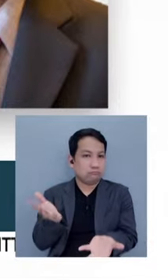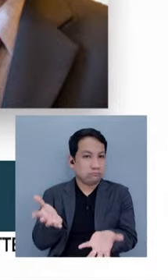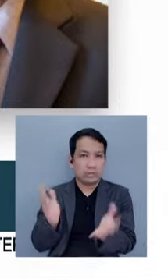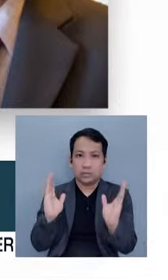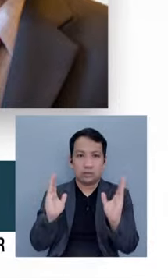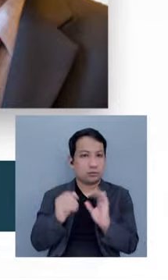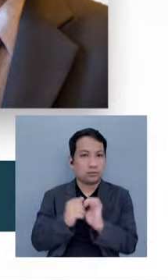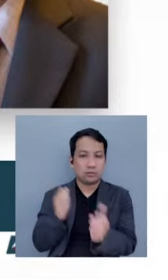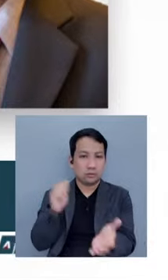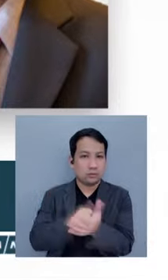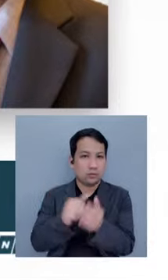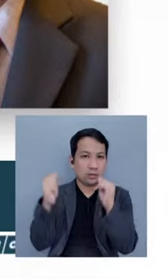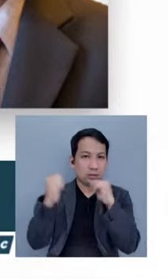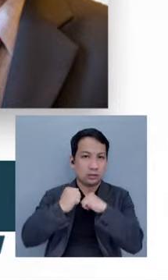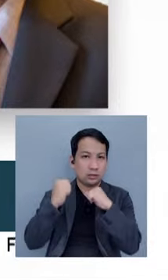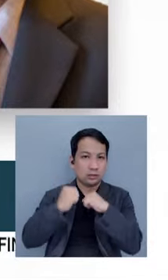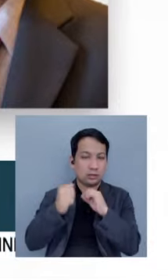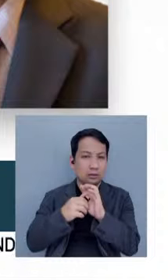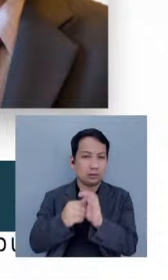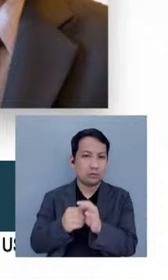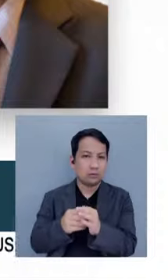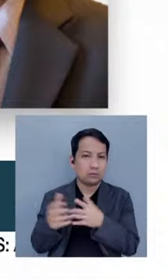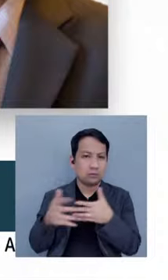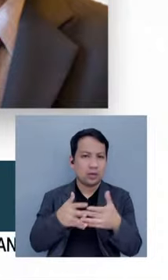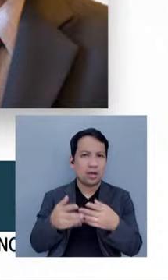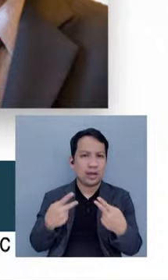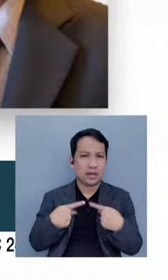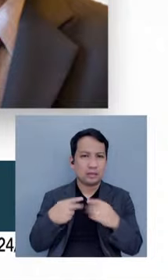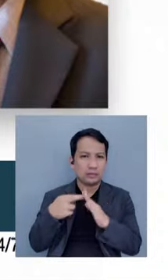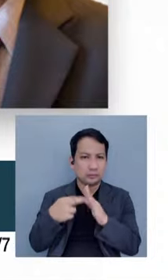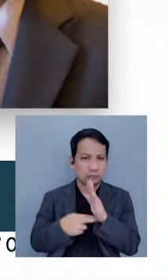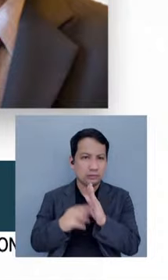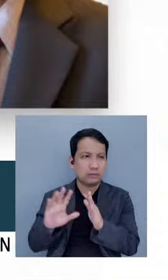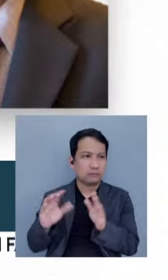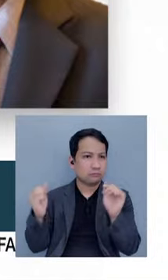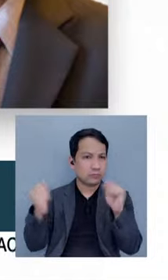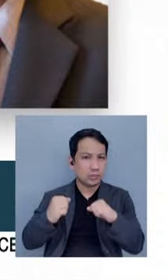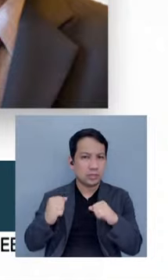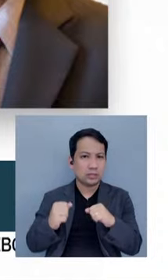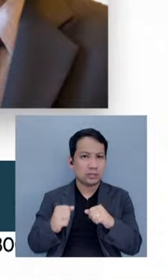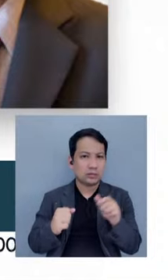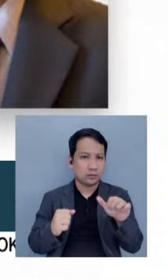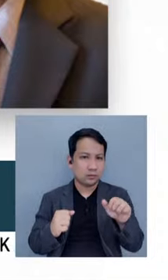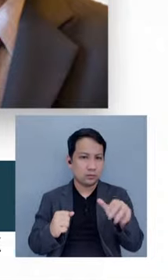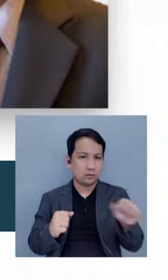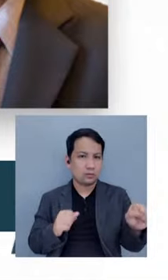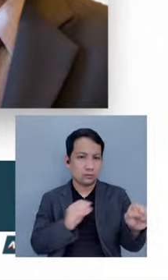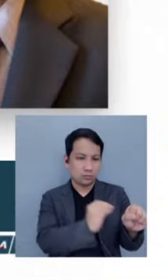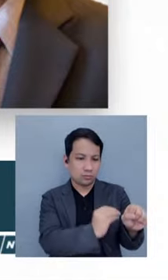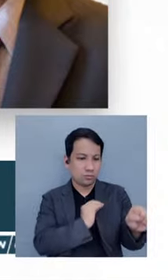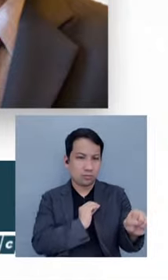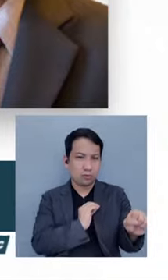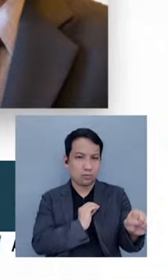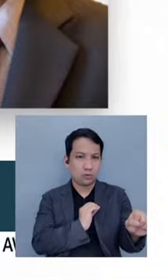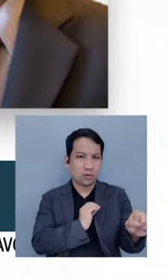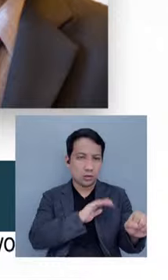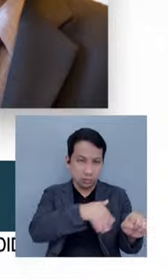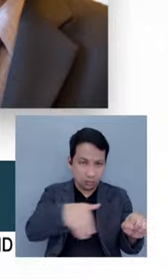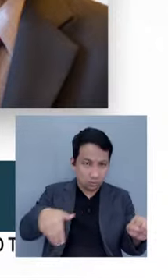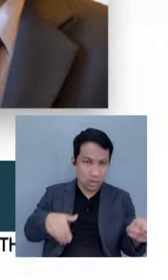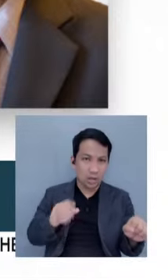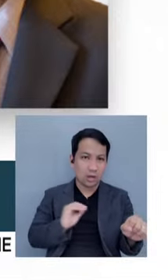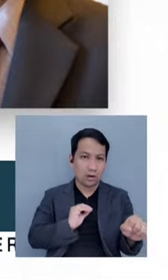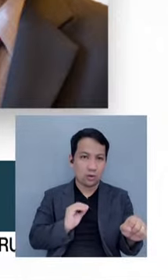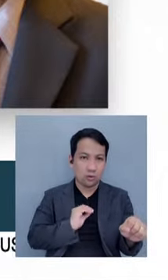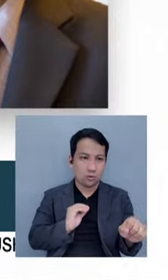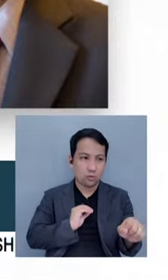the gentleman's agreement na may ruling na, nasabi ng ruling, yung Ayungin Shoal, atin yan, part of our exclusive economic